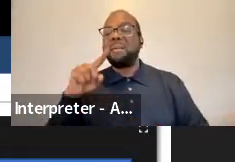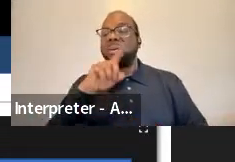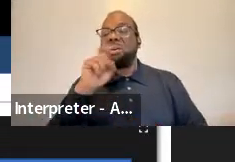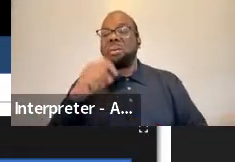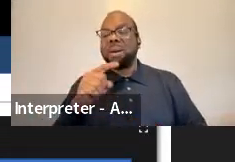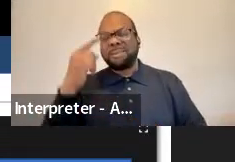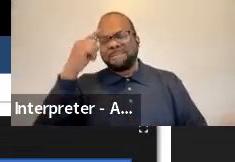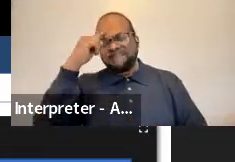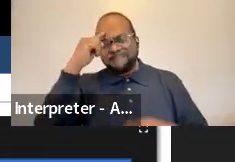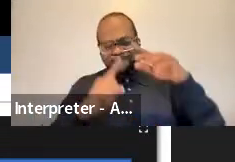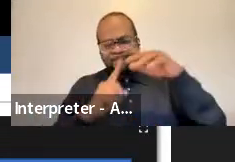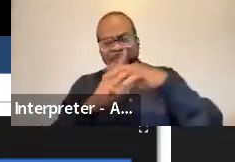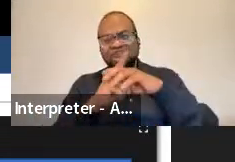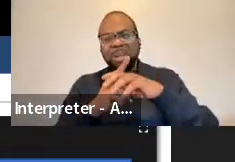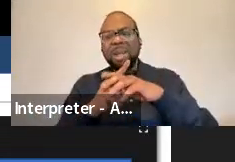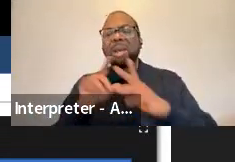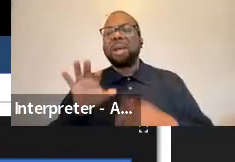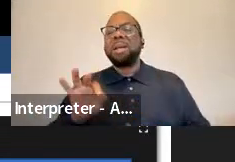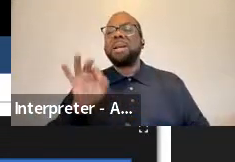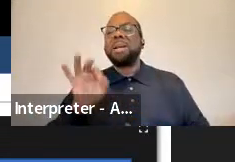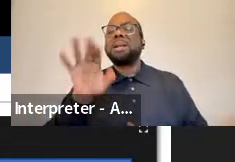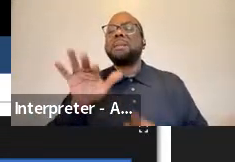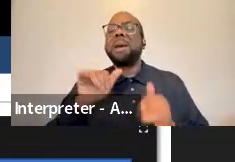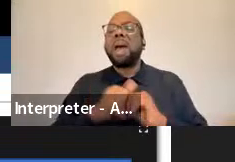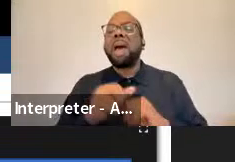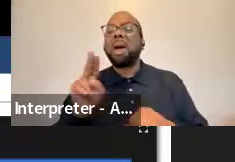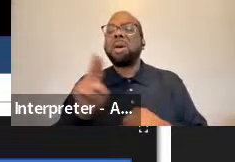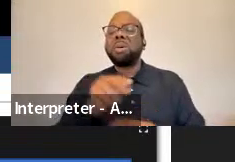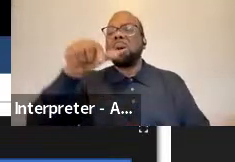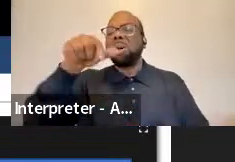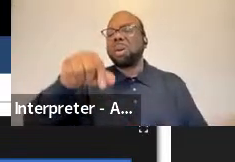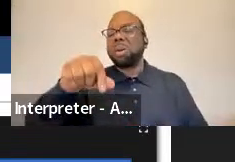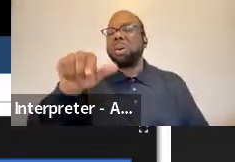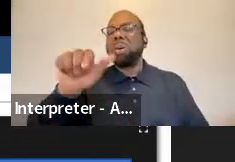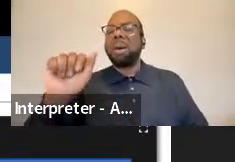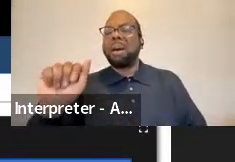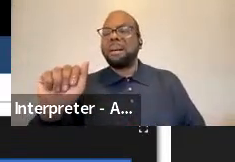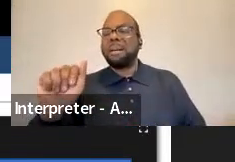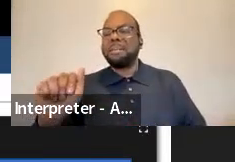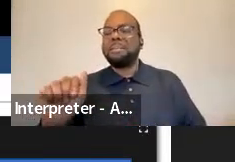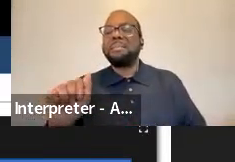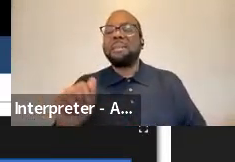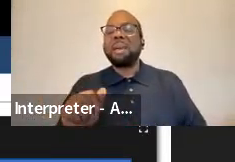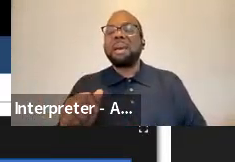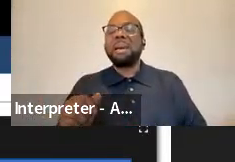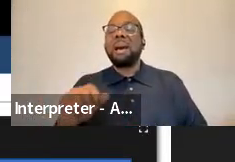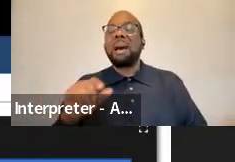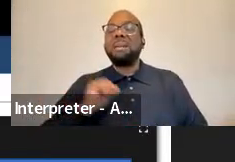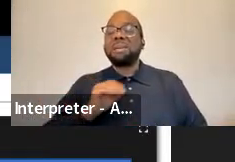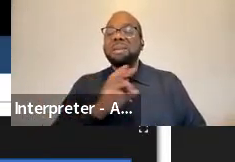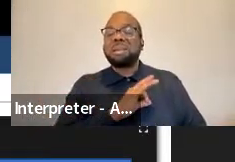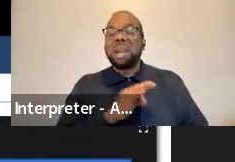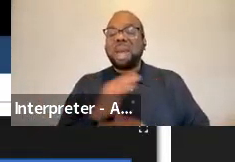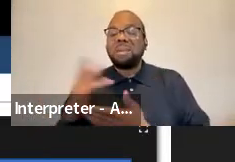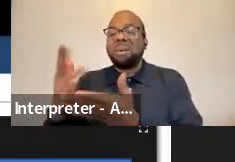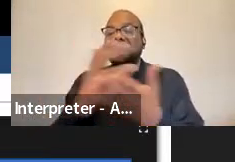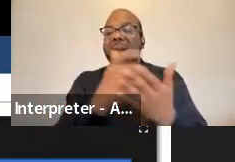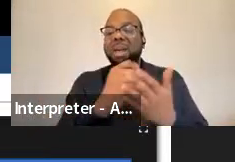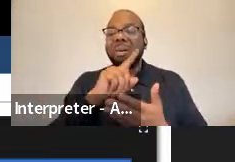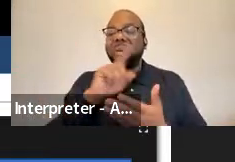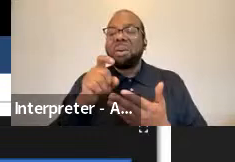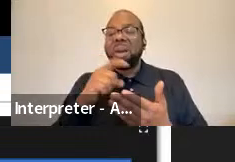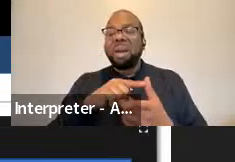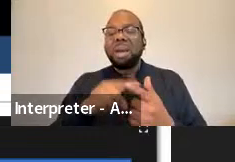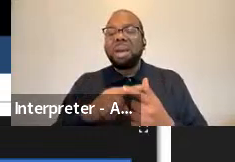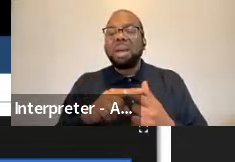mind, you can submit it at any time by using the Q&A feature. Staff will collect questions and queue them up for the live